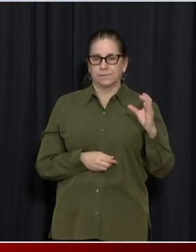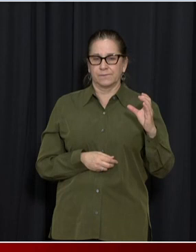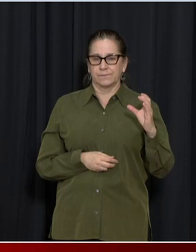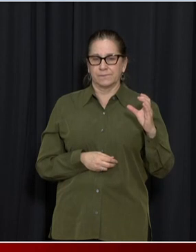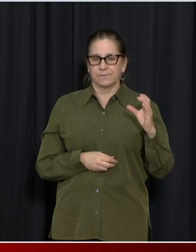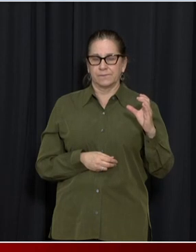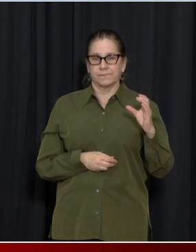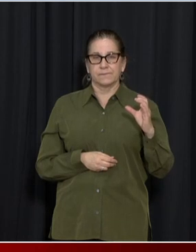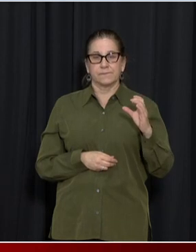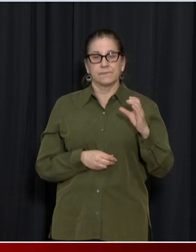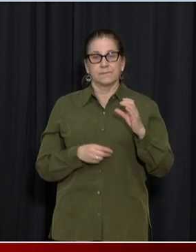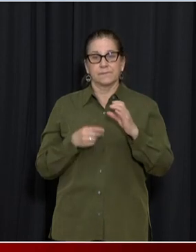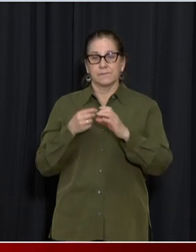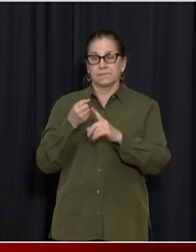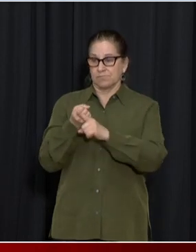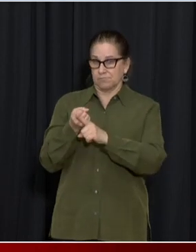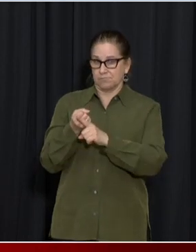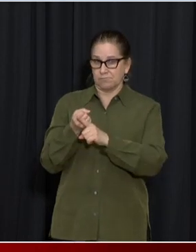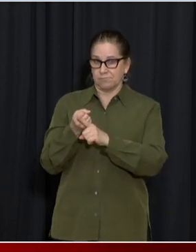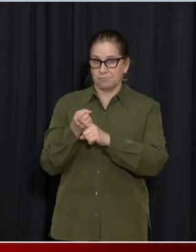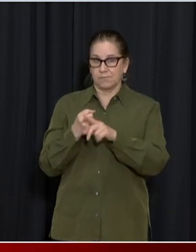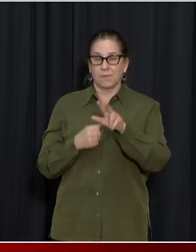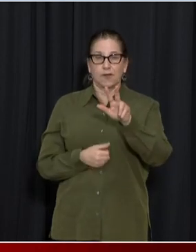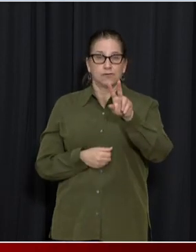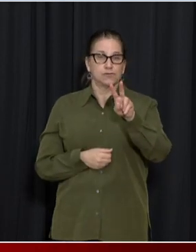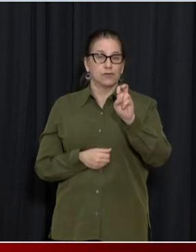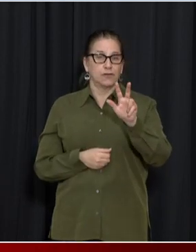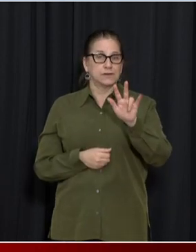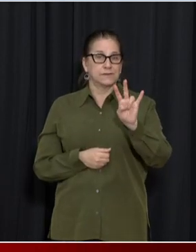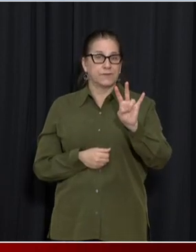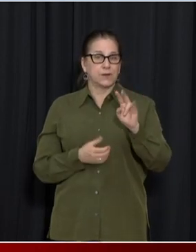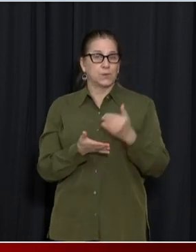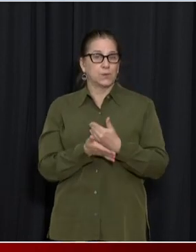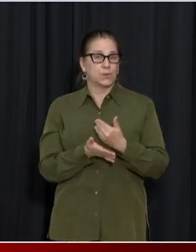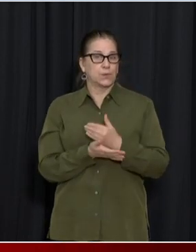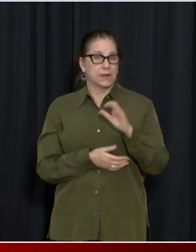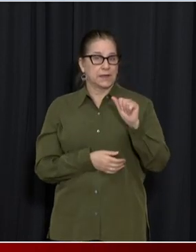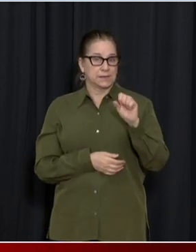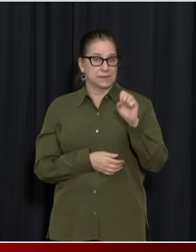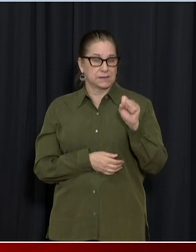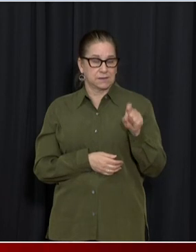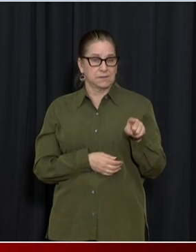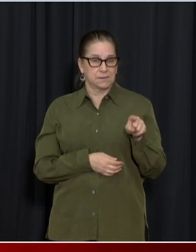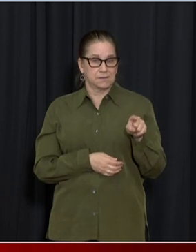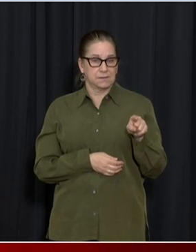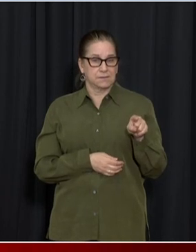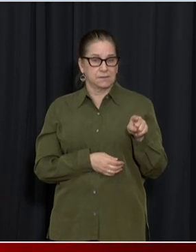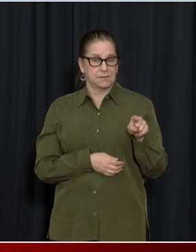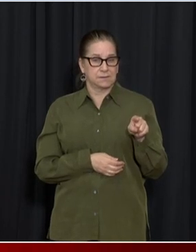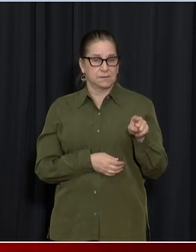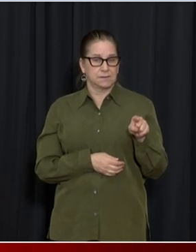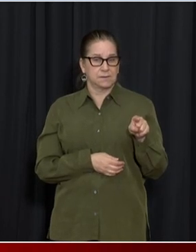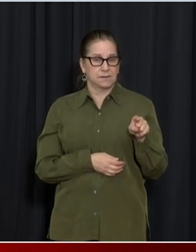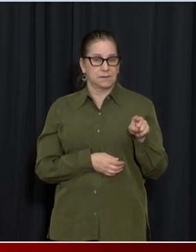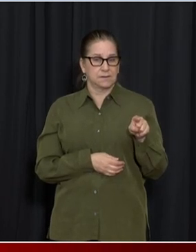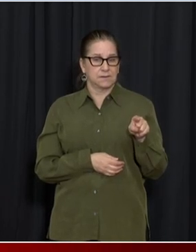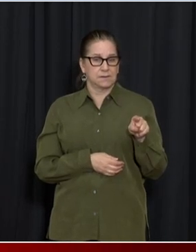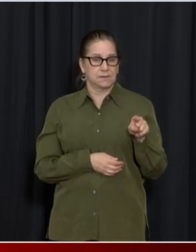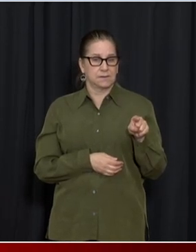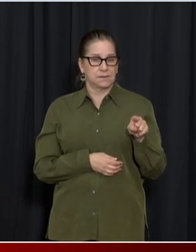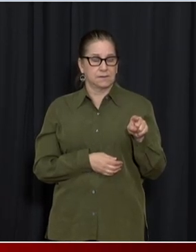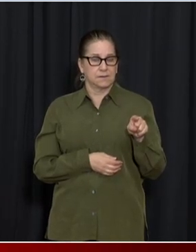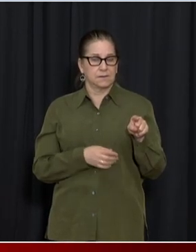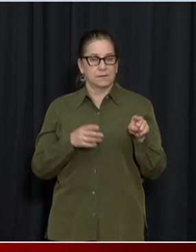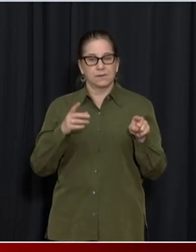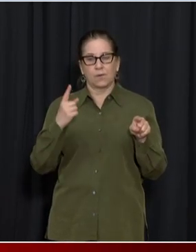237 cases that we're reporting to you today, we have one of the laboratories in the district that was experiencing a backlog.